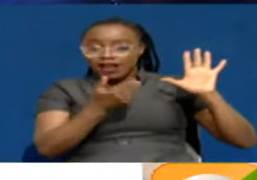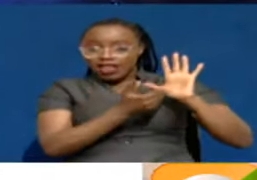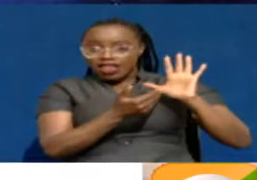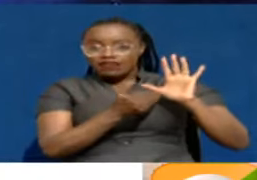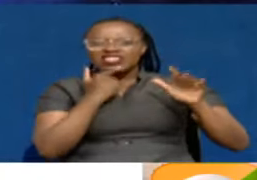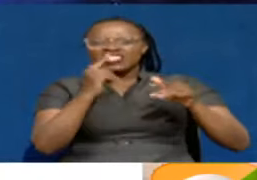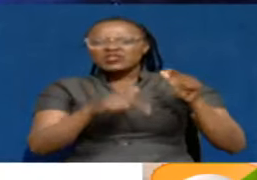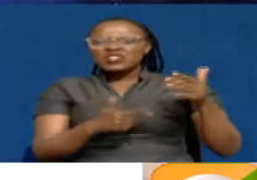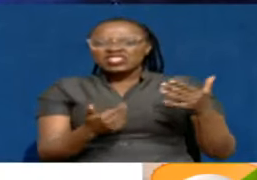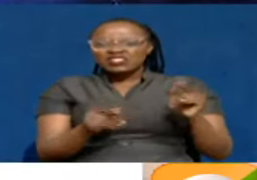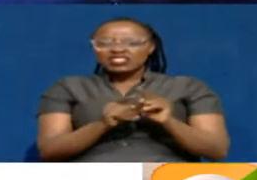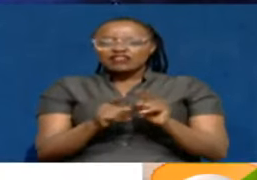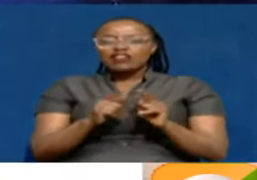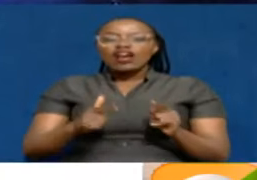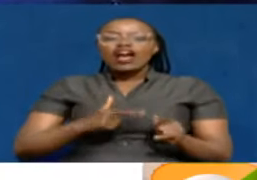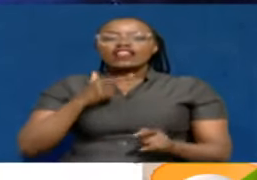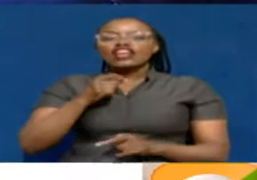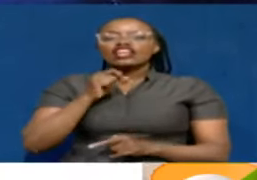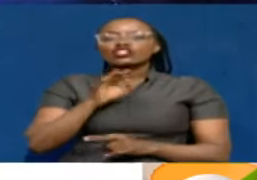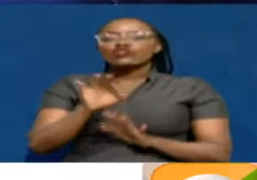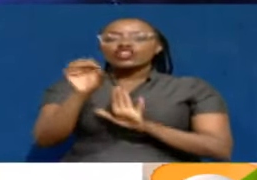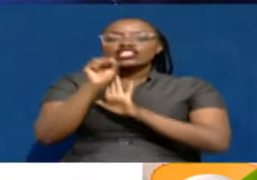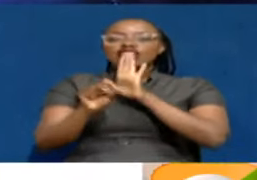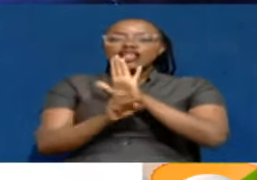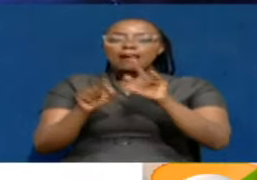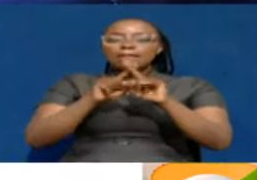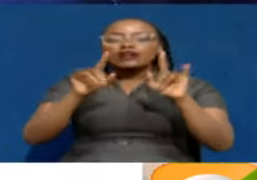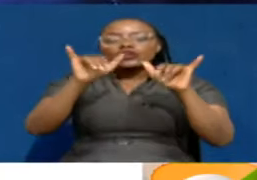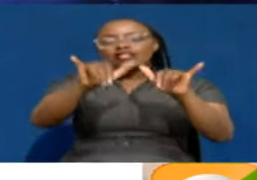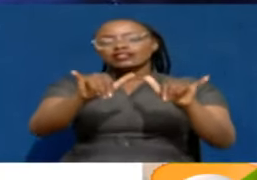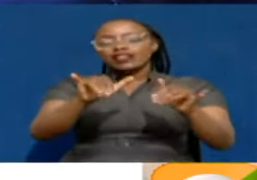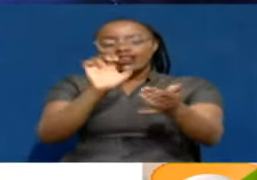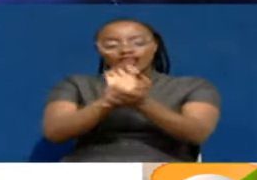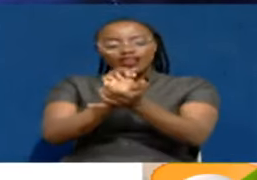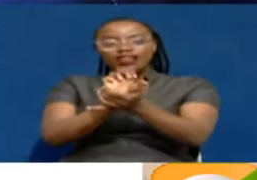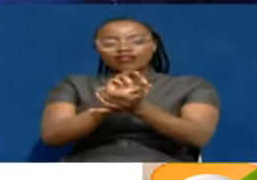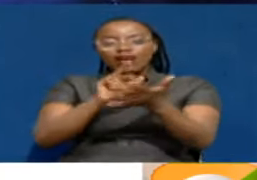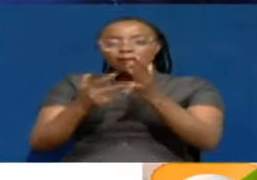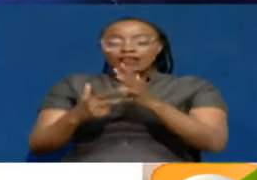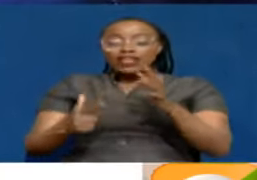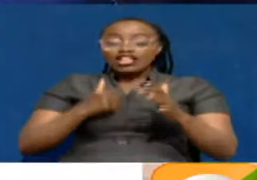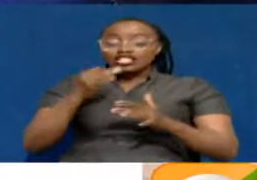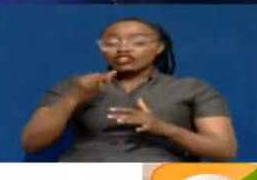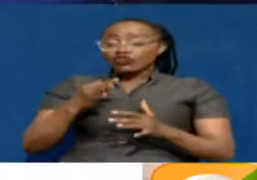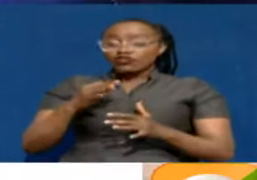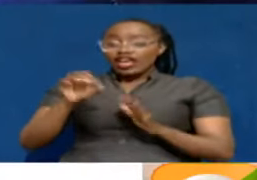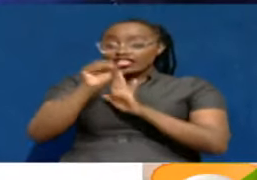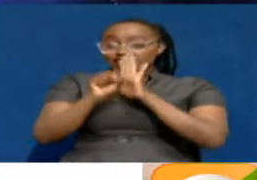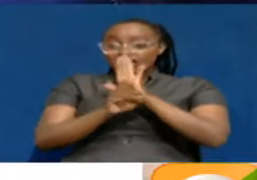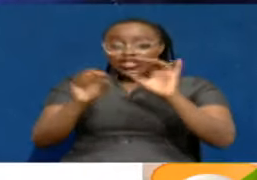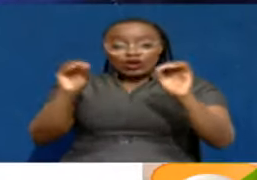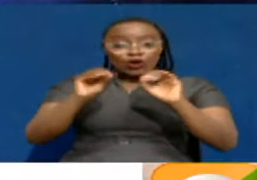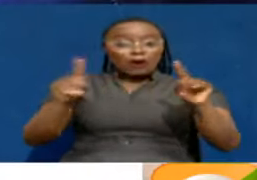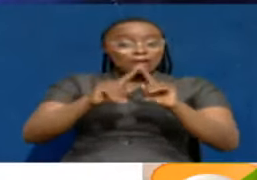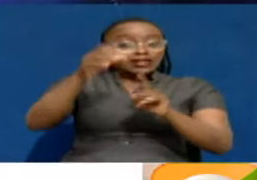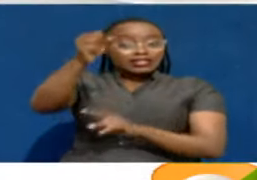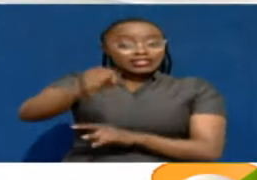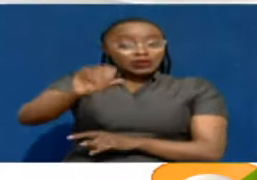here they would say is a guest of the state. But mm-hmm. Linus, you spent some time there. I don't mean as a guest of the state, but in South Africa.